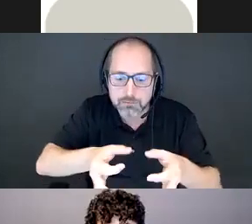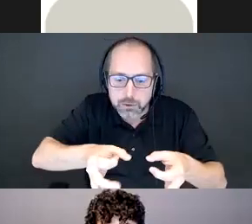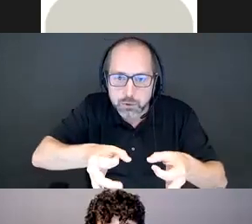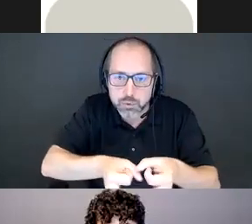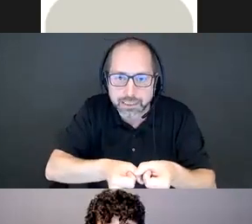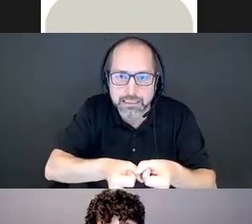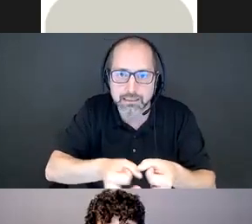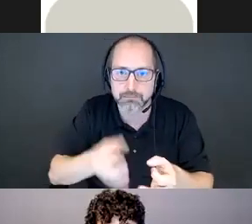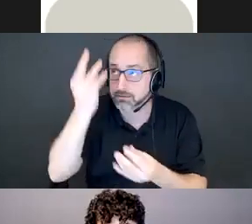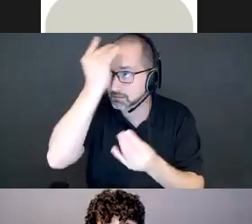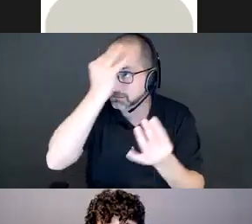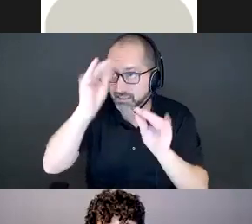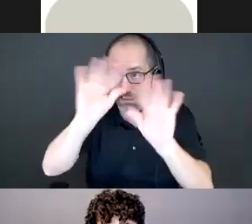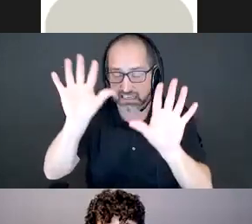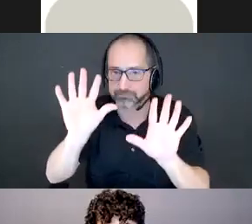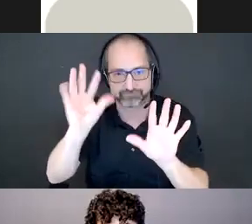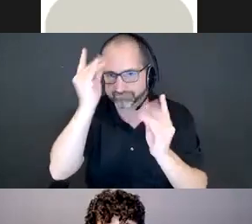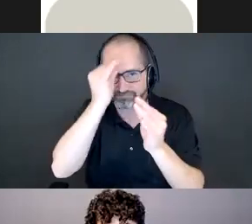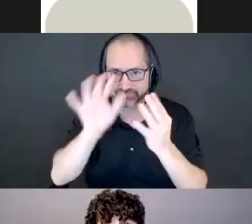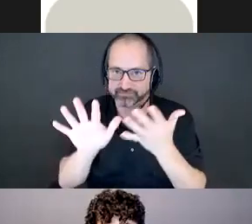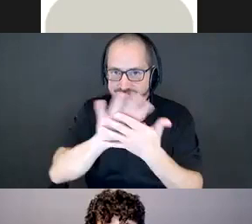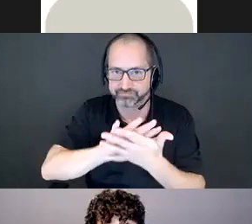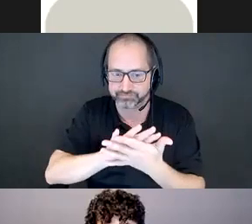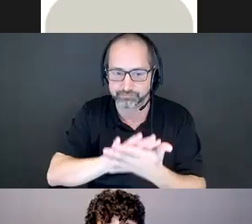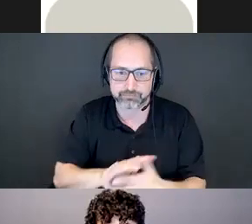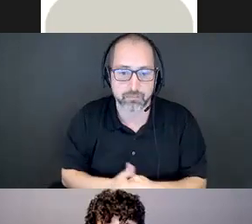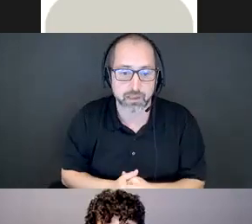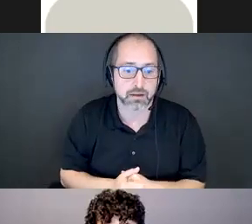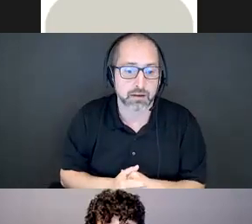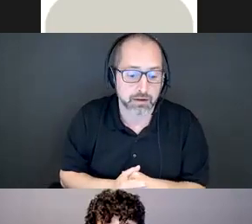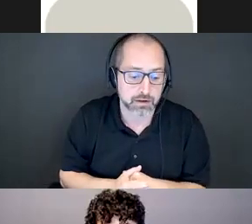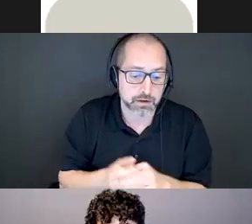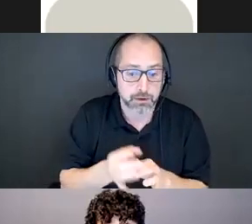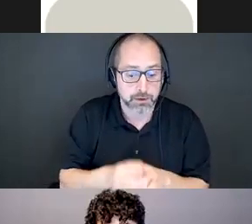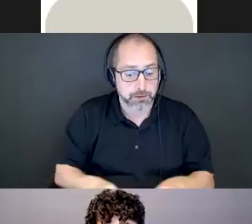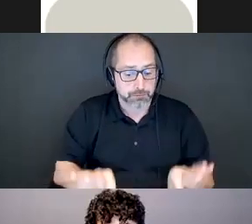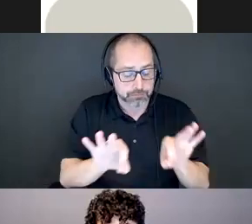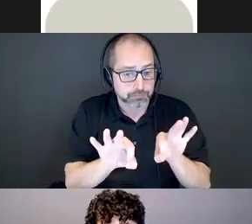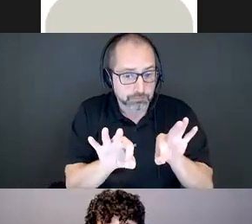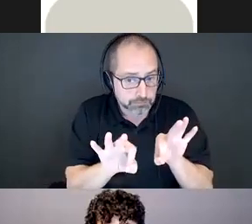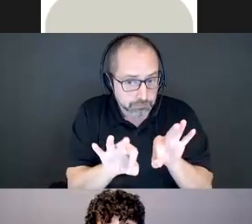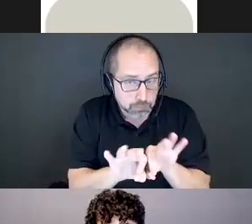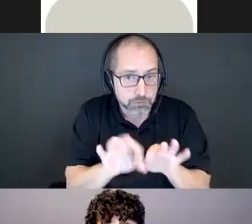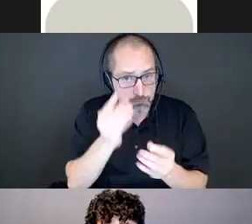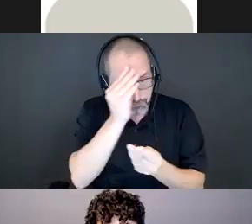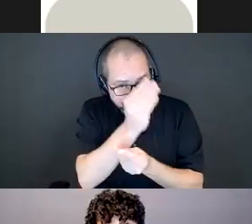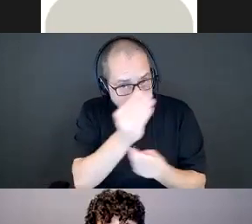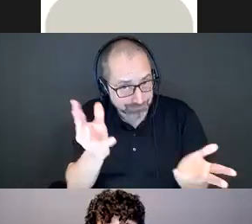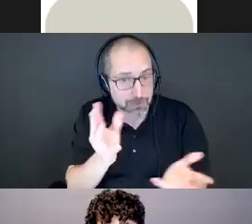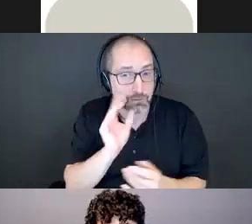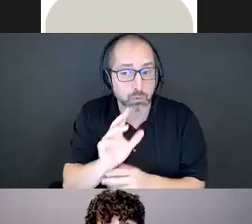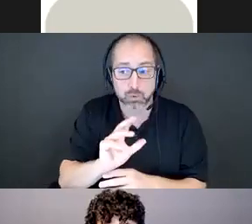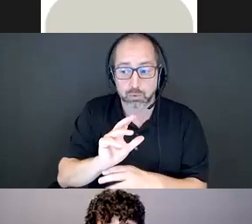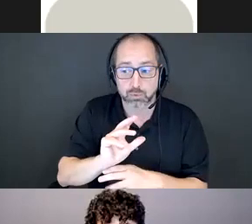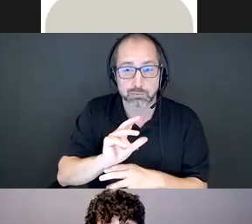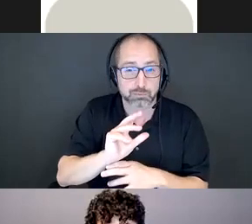One of the things that we want to make sure the messaging around for older adults around low